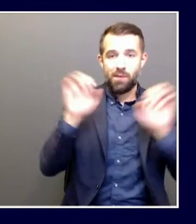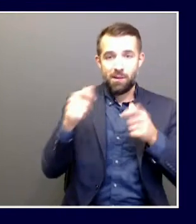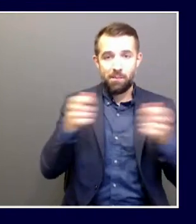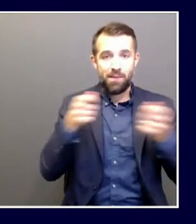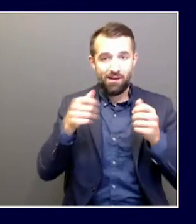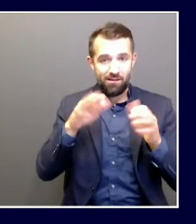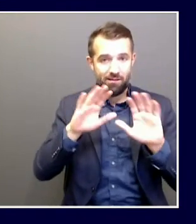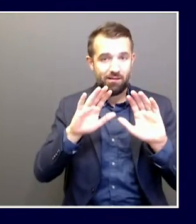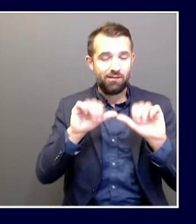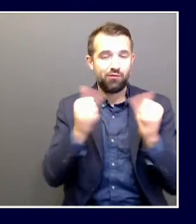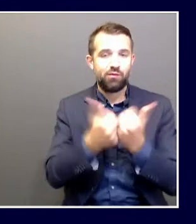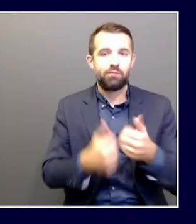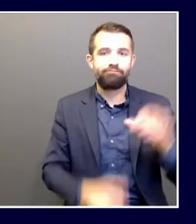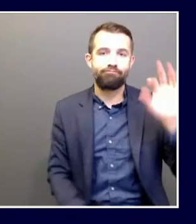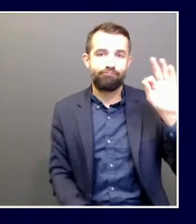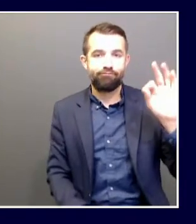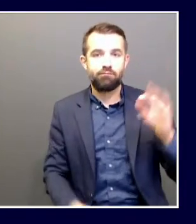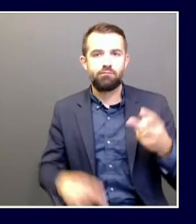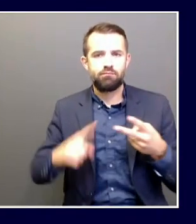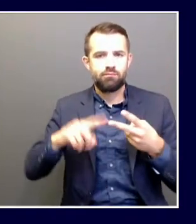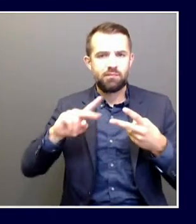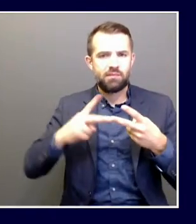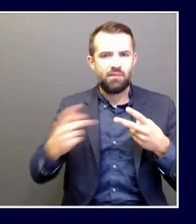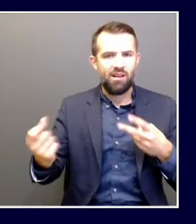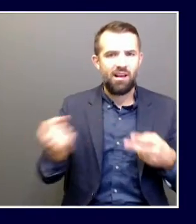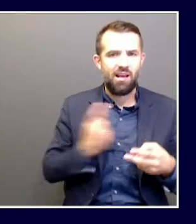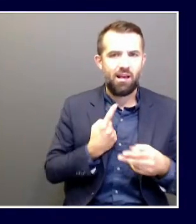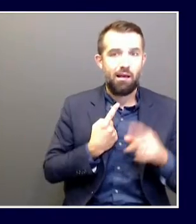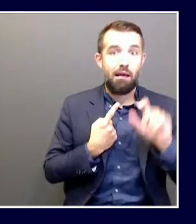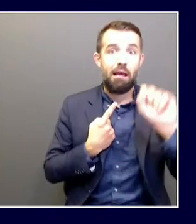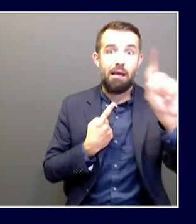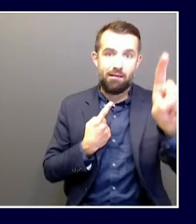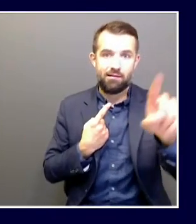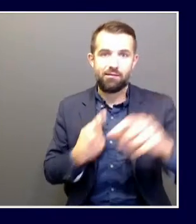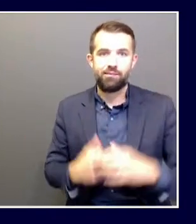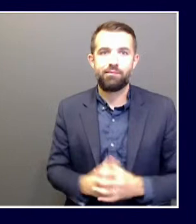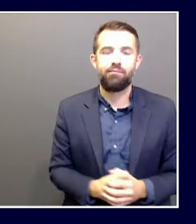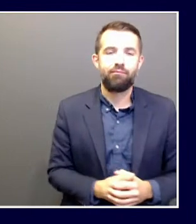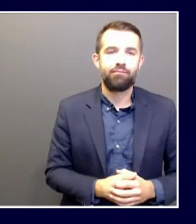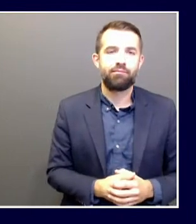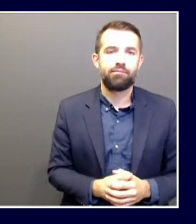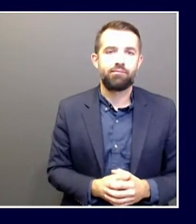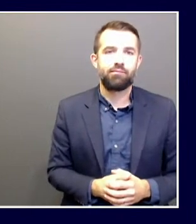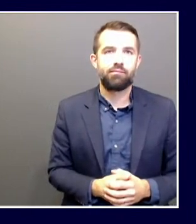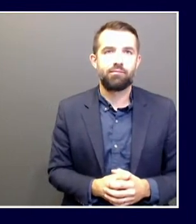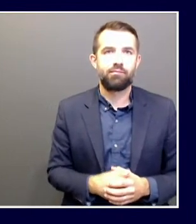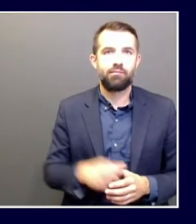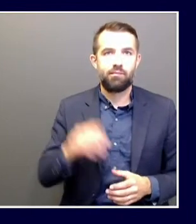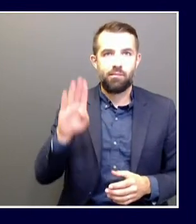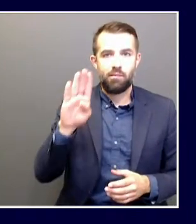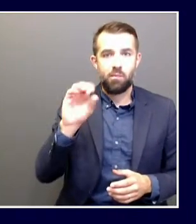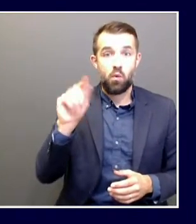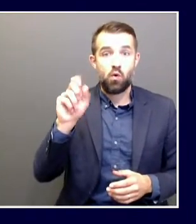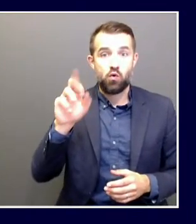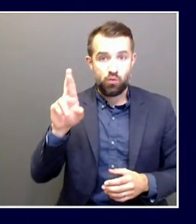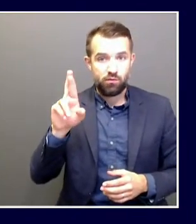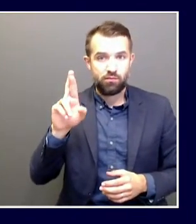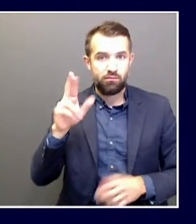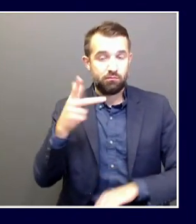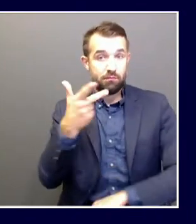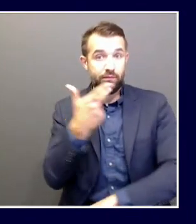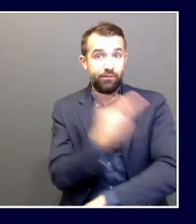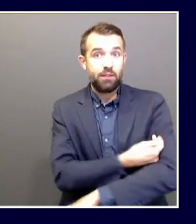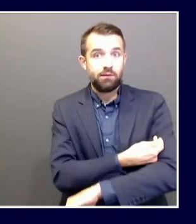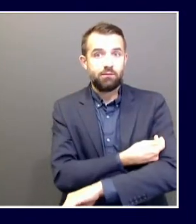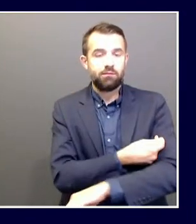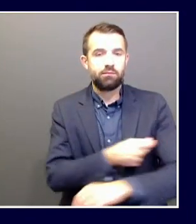asking about how is the process of rolling out the boosters going for people who are possibly qualifying